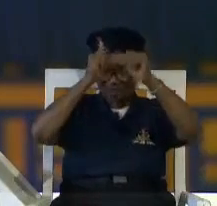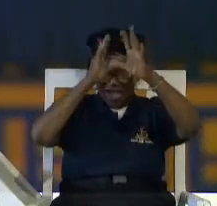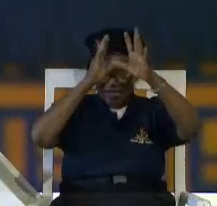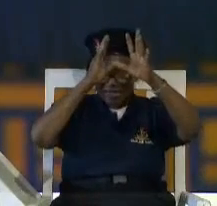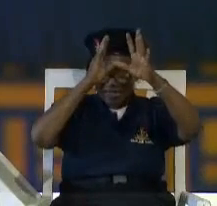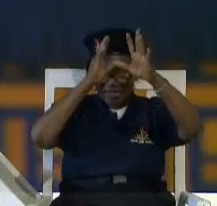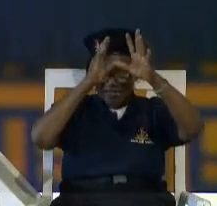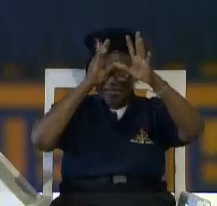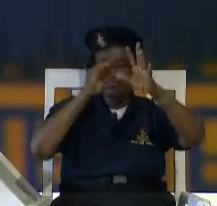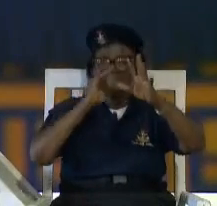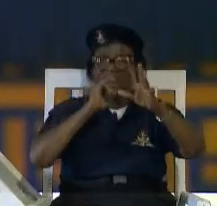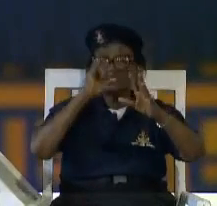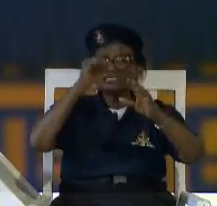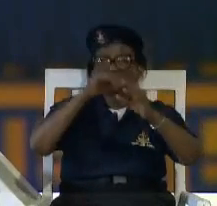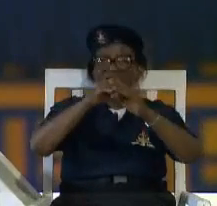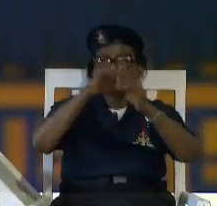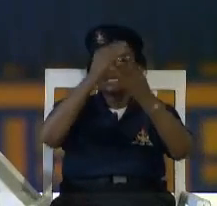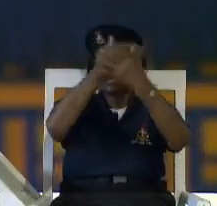He's in heaven.